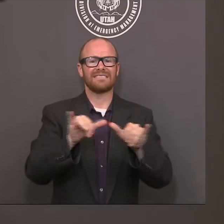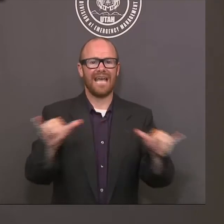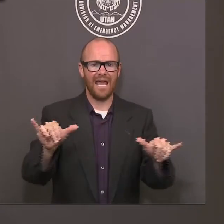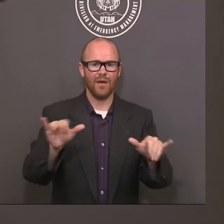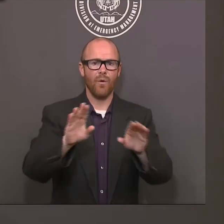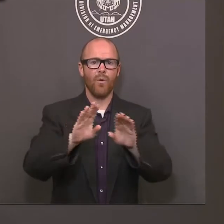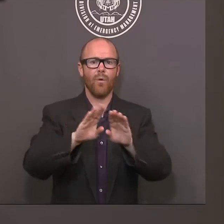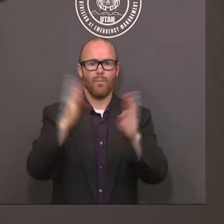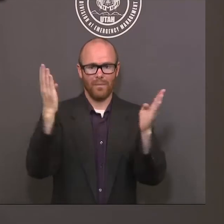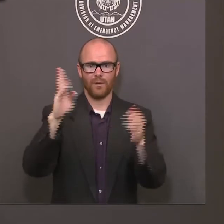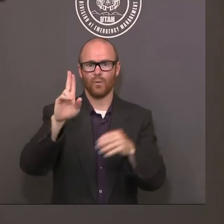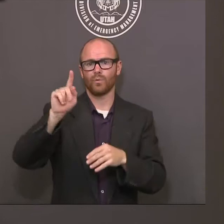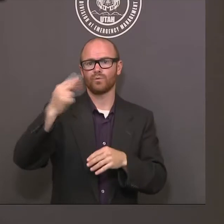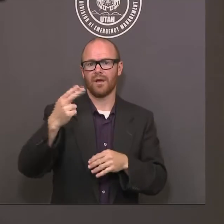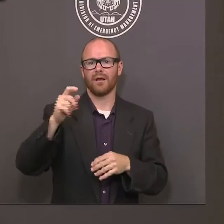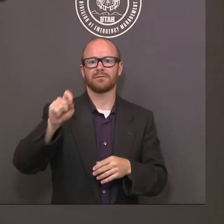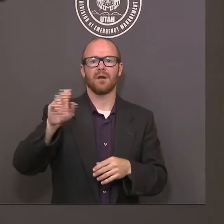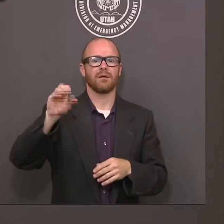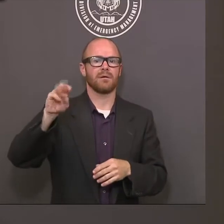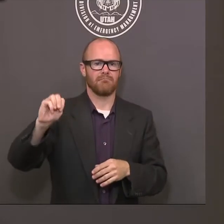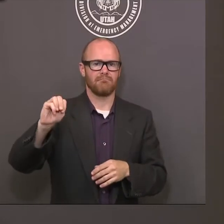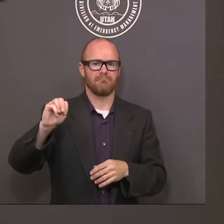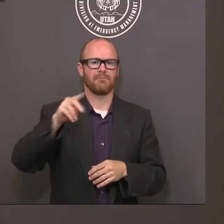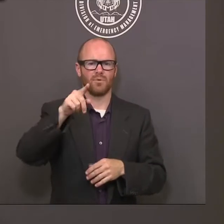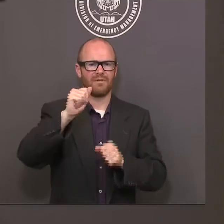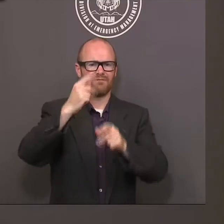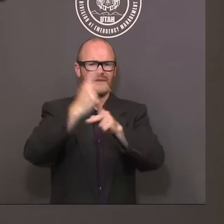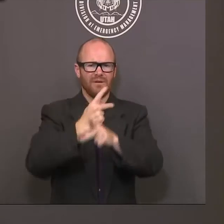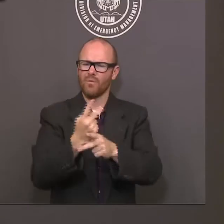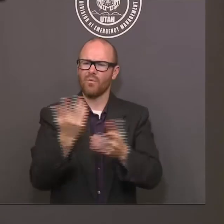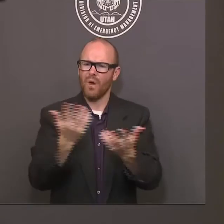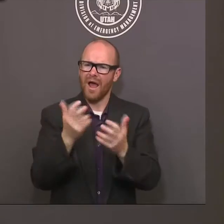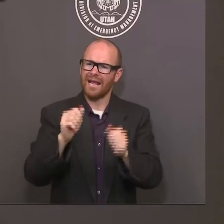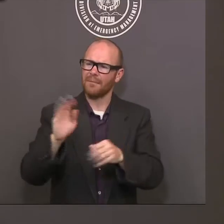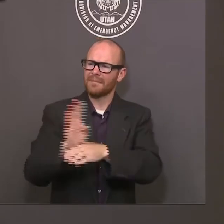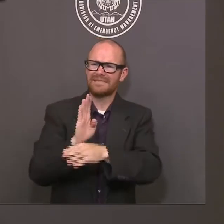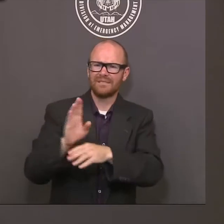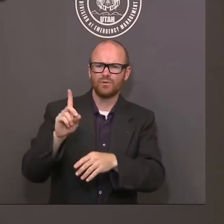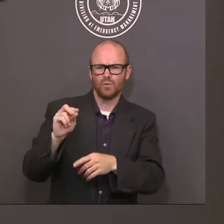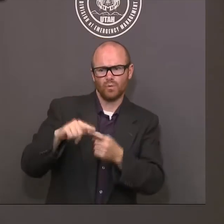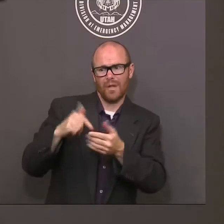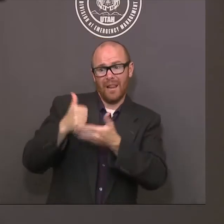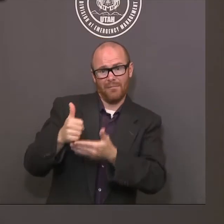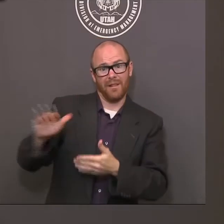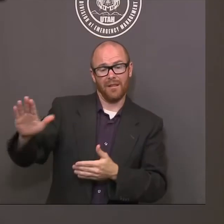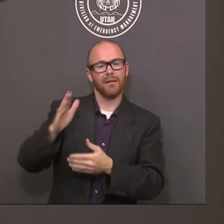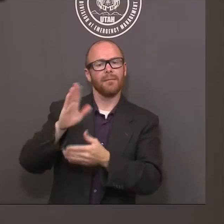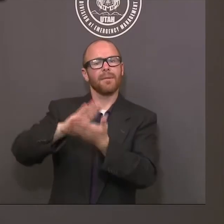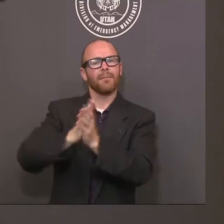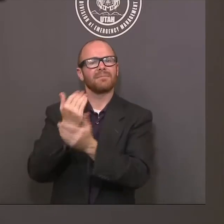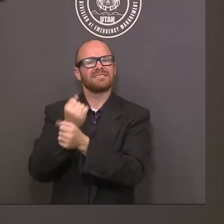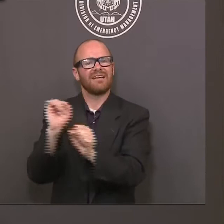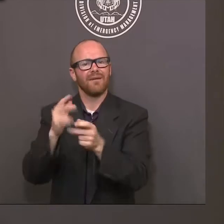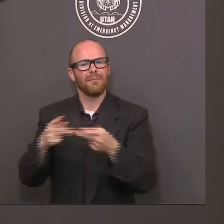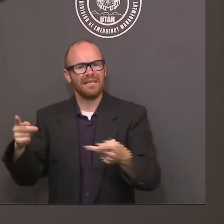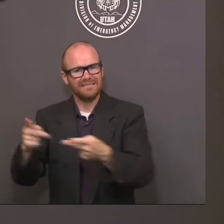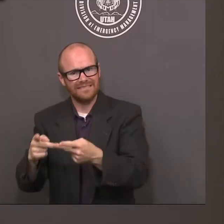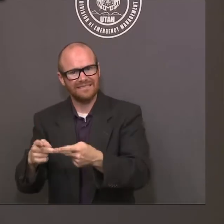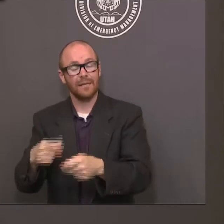stayopenutah.com, where they can find out about what a business can do to communicate to its employees as well as communicate to its